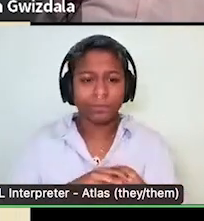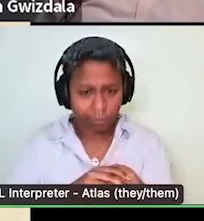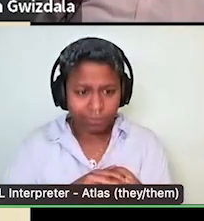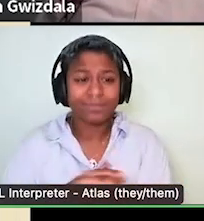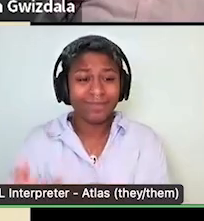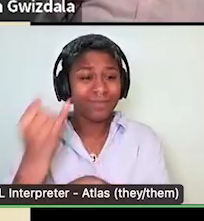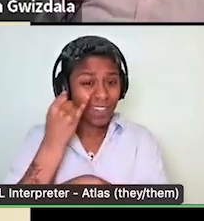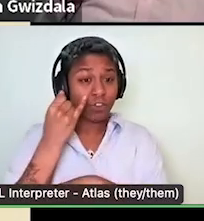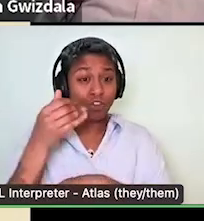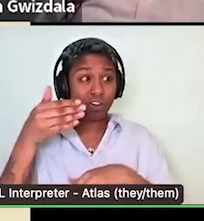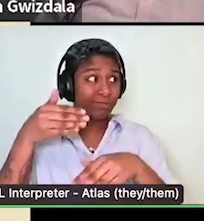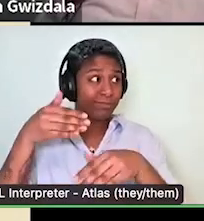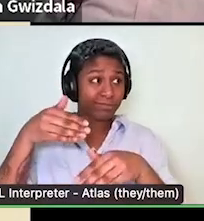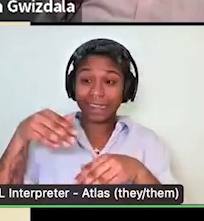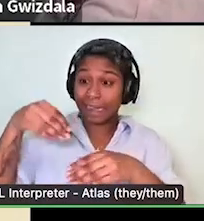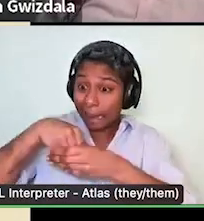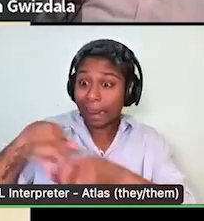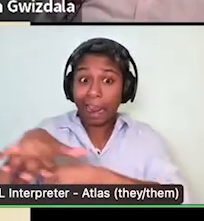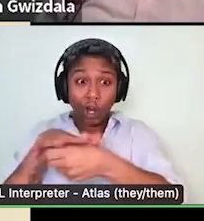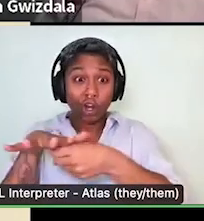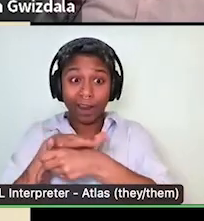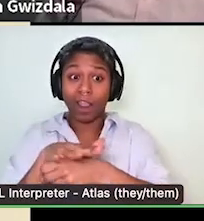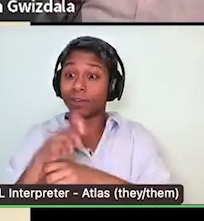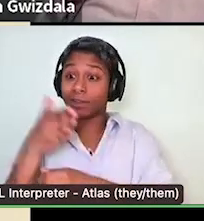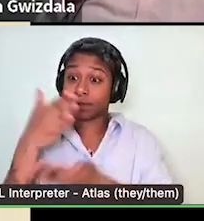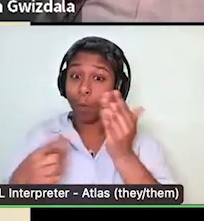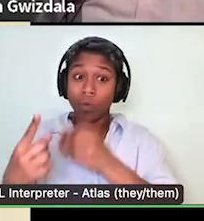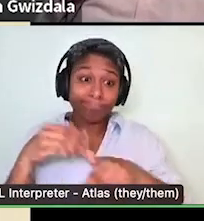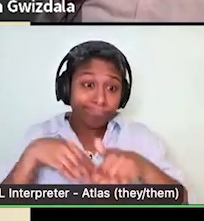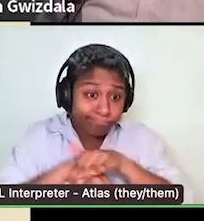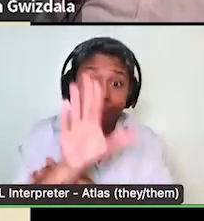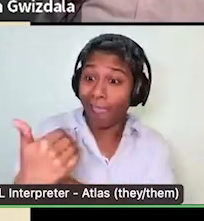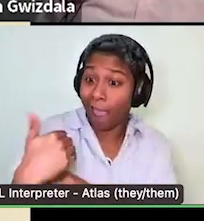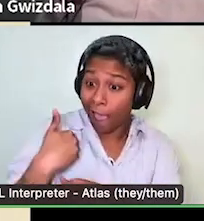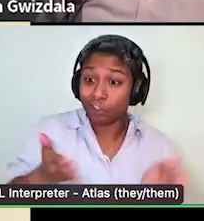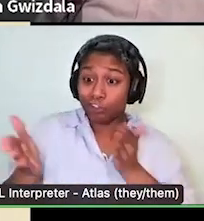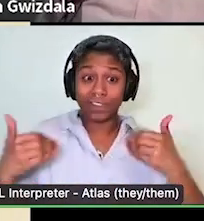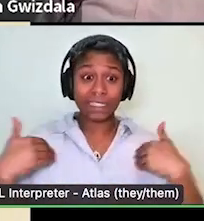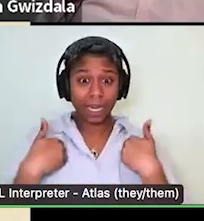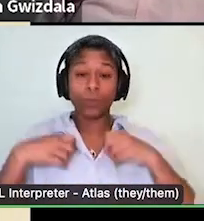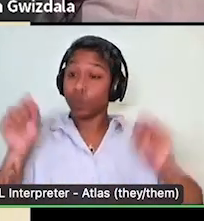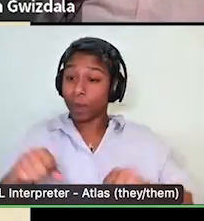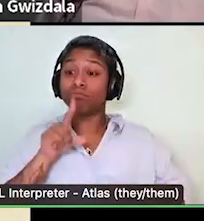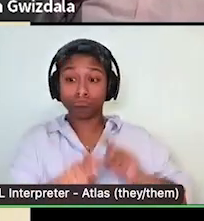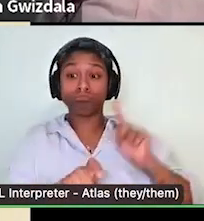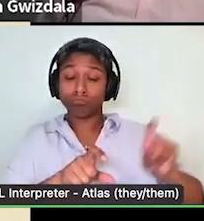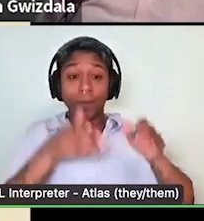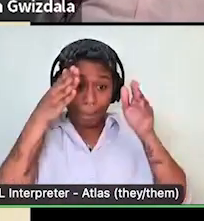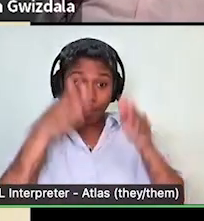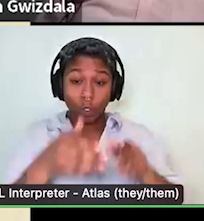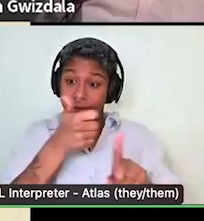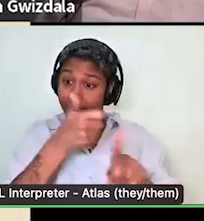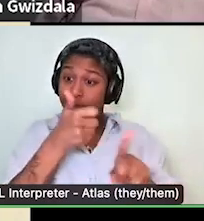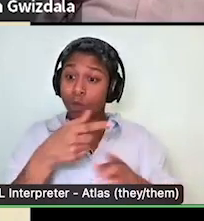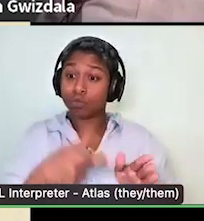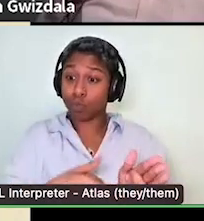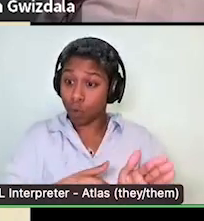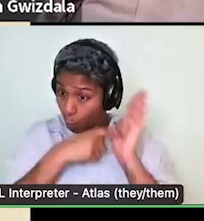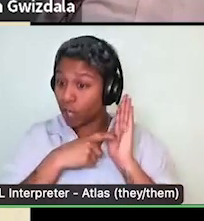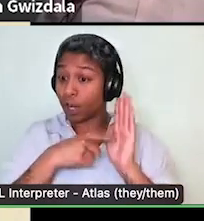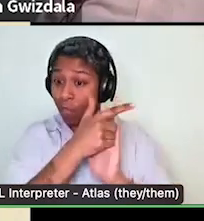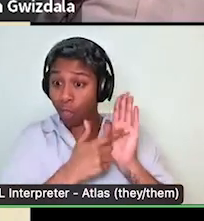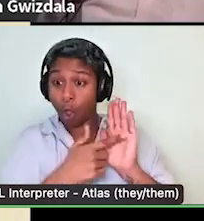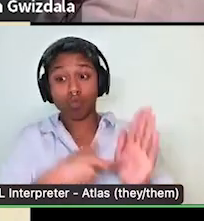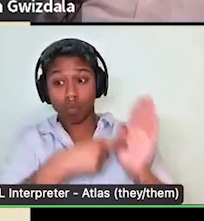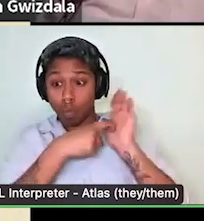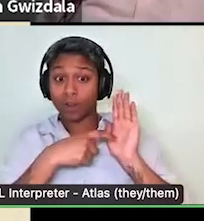are allowed to ask questions, and the person is required by the law to answer the questions. And you can ask these questions unless